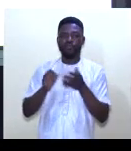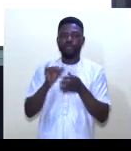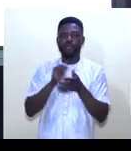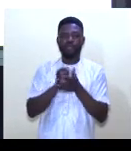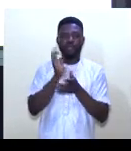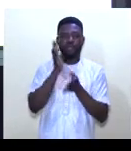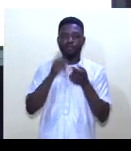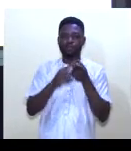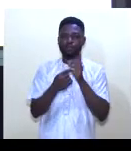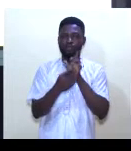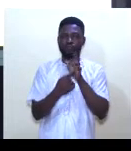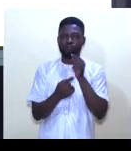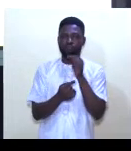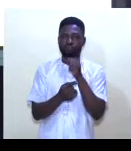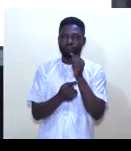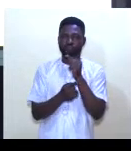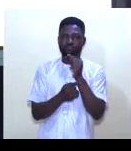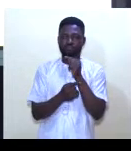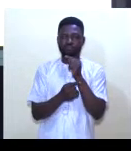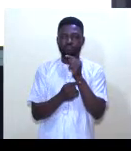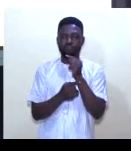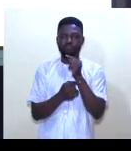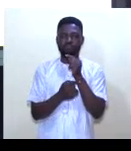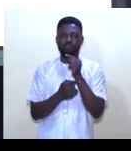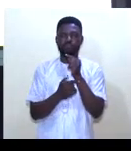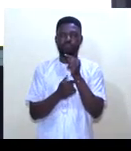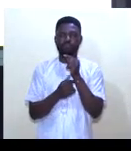subtract 6. But I'm just going to show you. Let's see if I